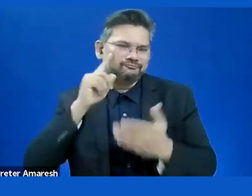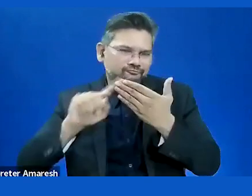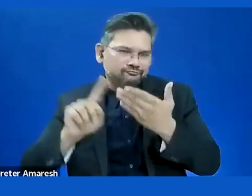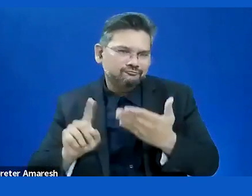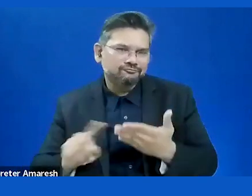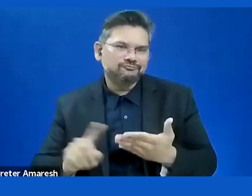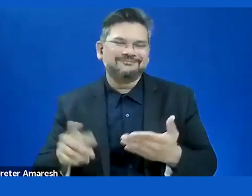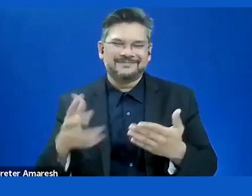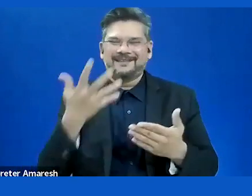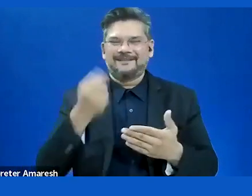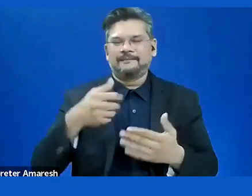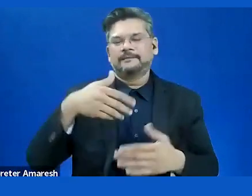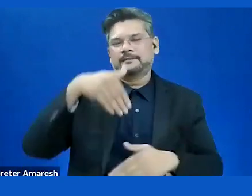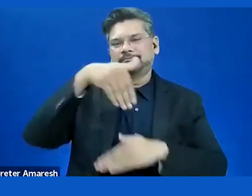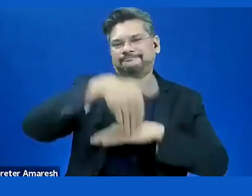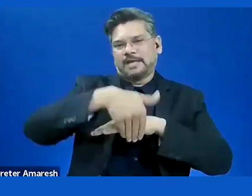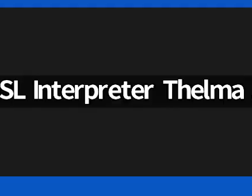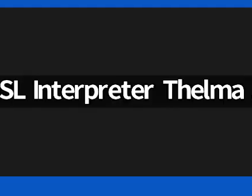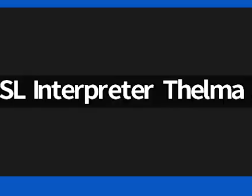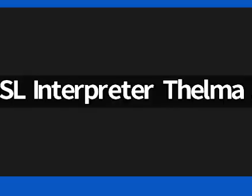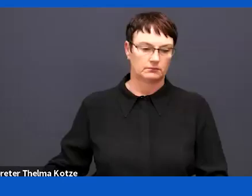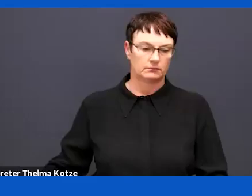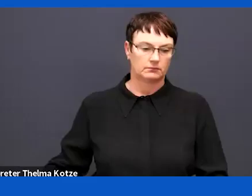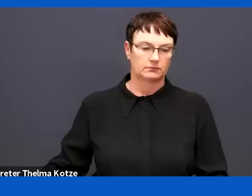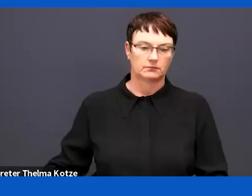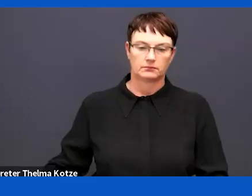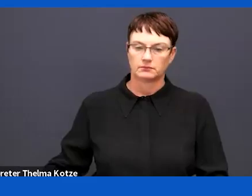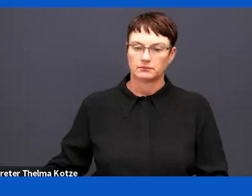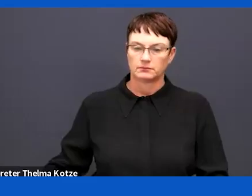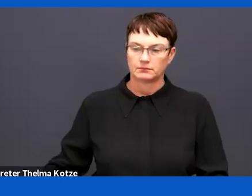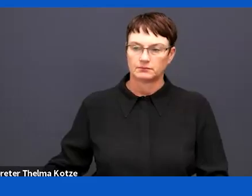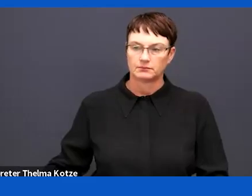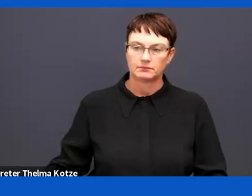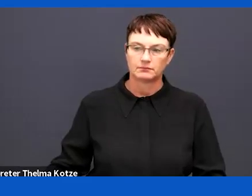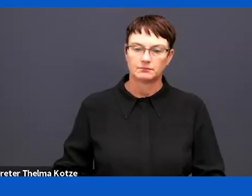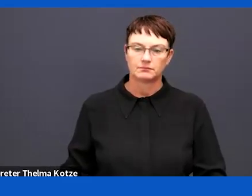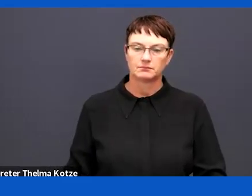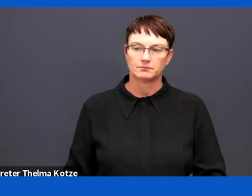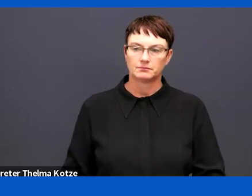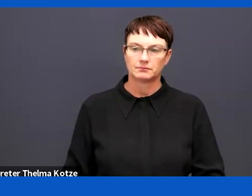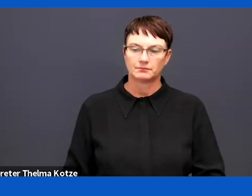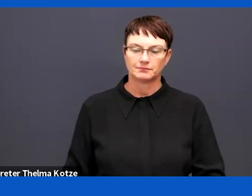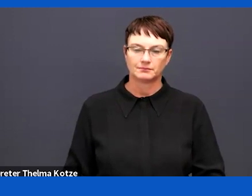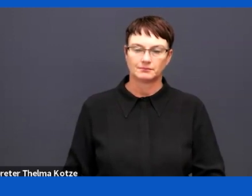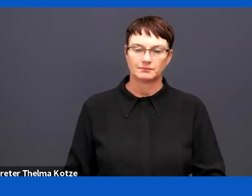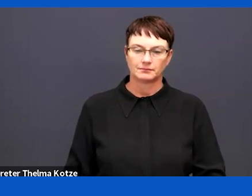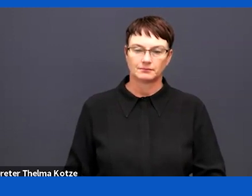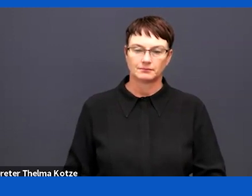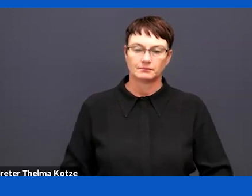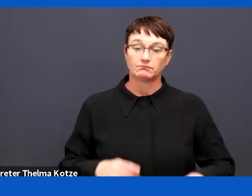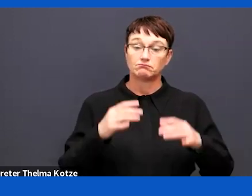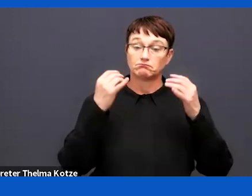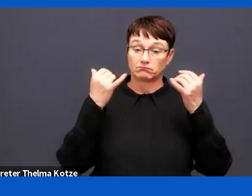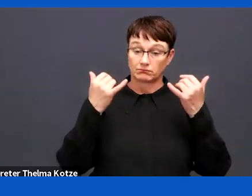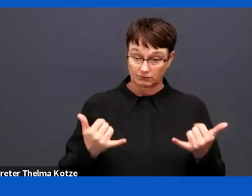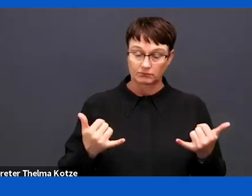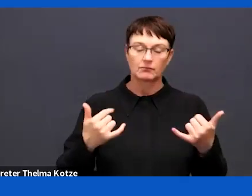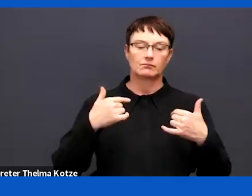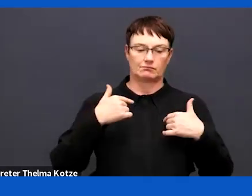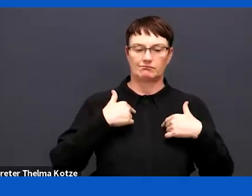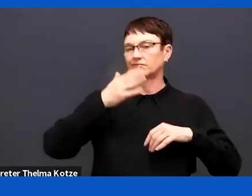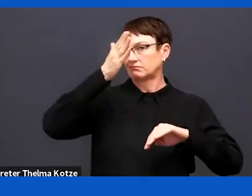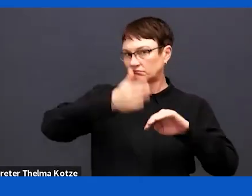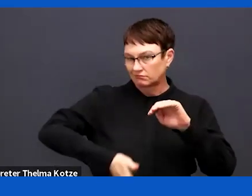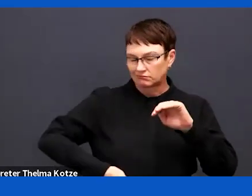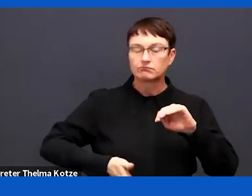basically. So that brings me to my conclusion. That design systems can make